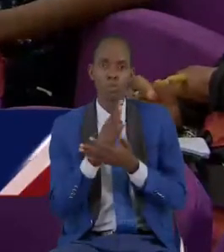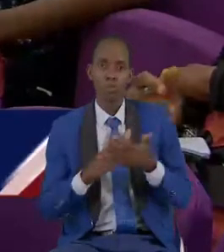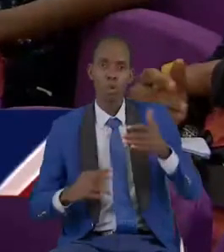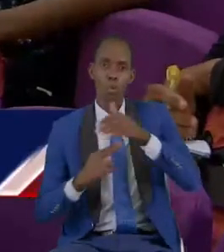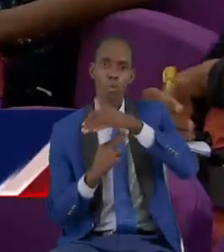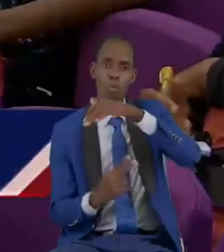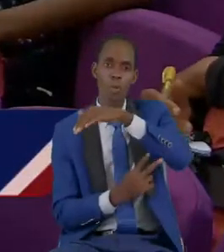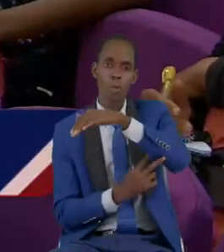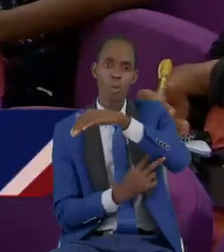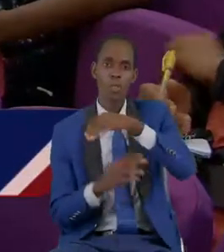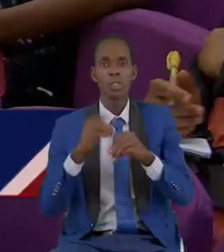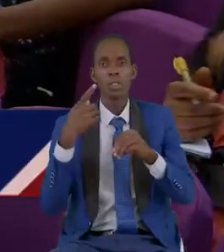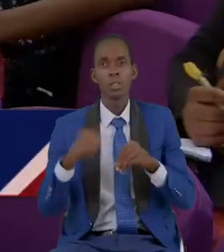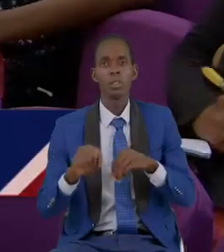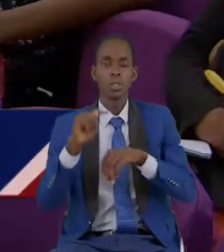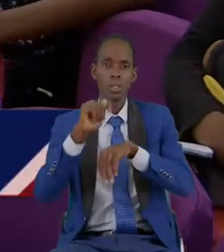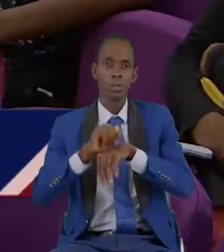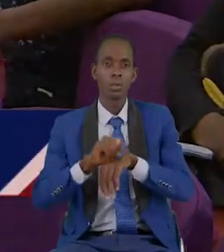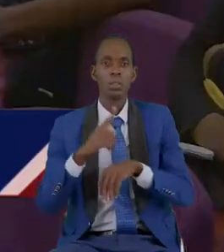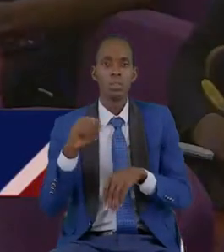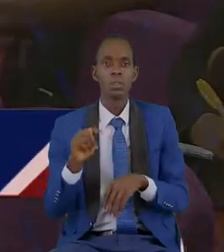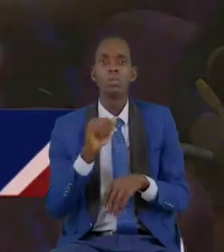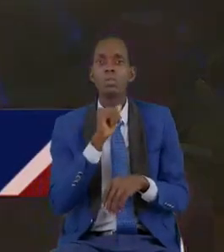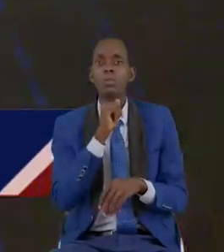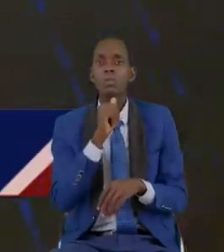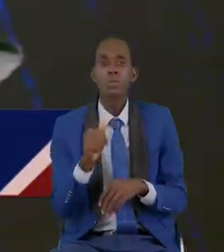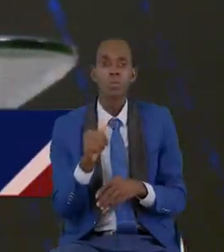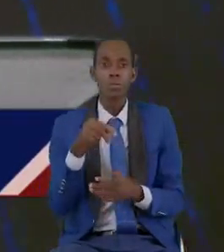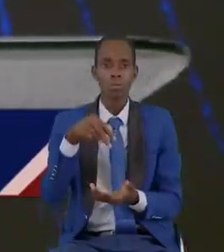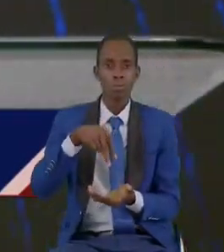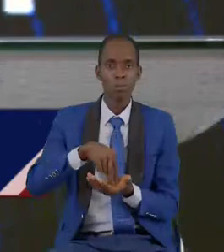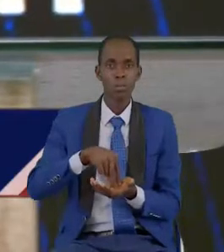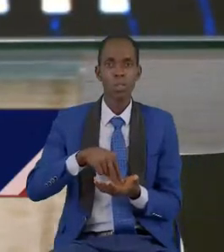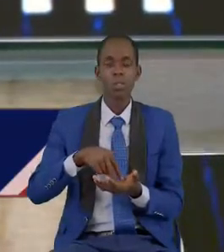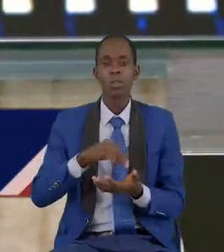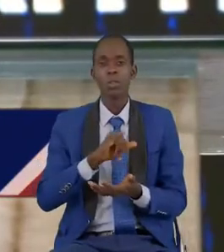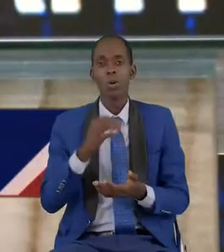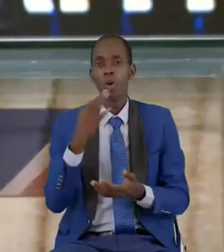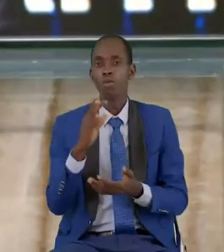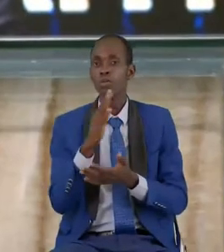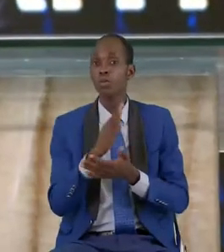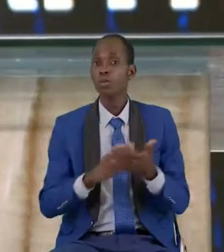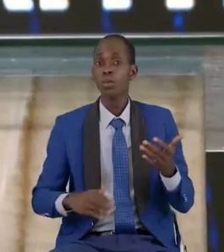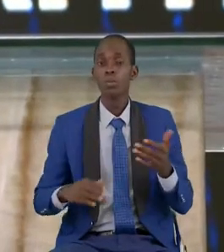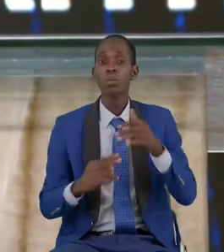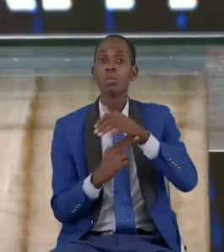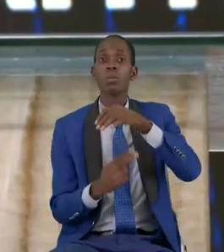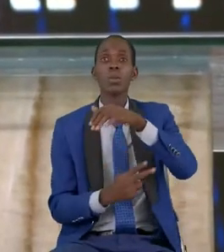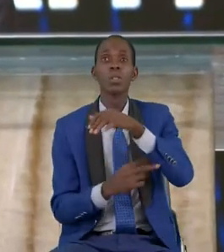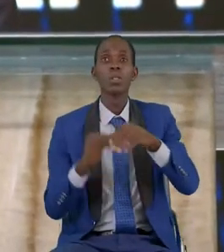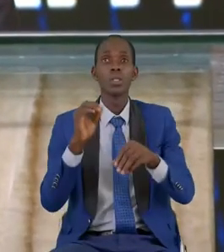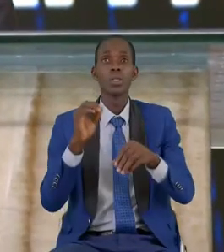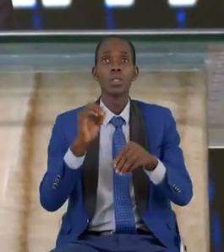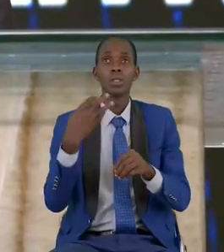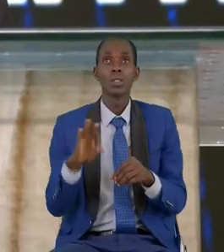temple. The instability of some pillars in the temple. We're coming to Galatians